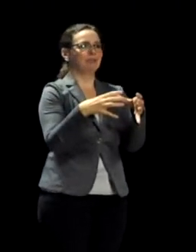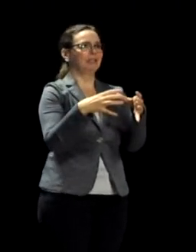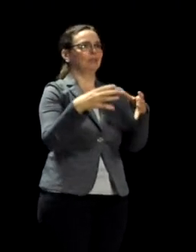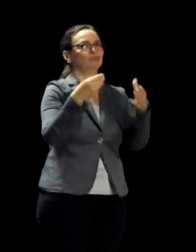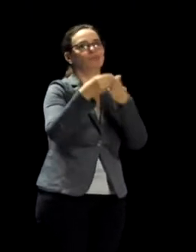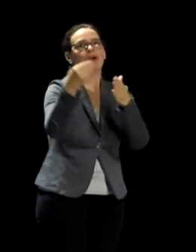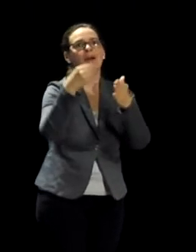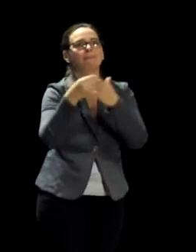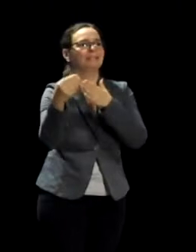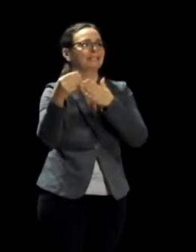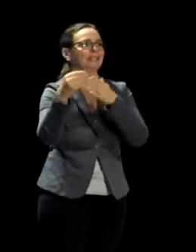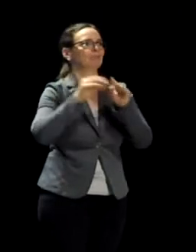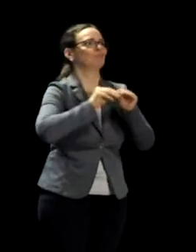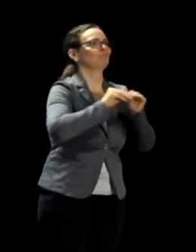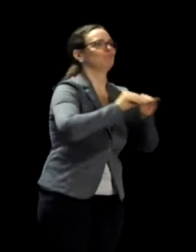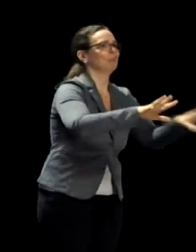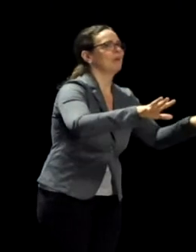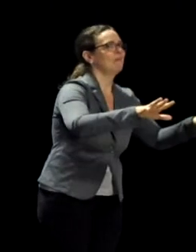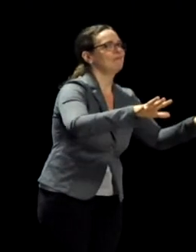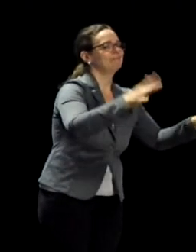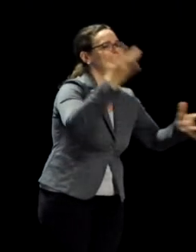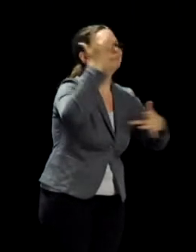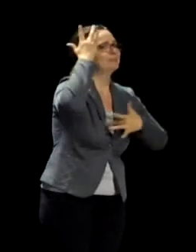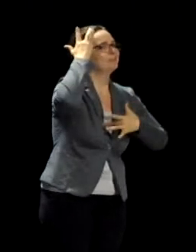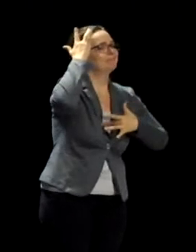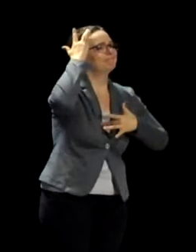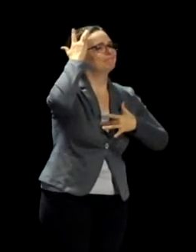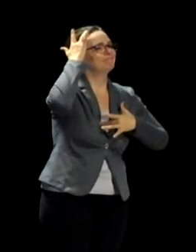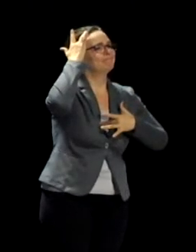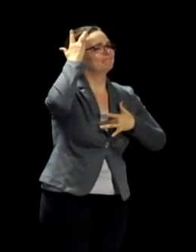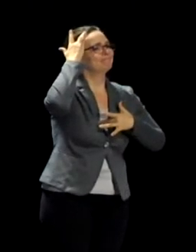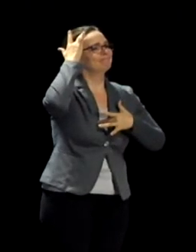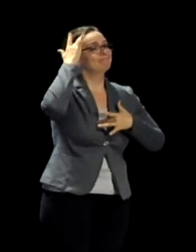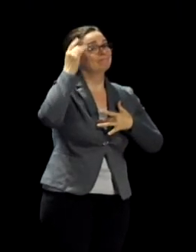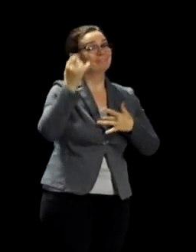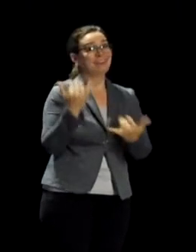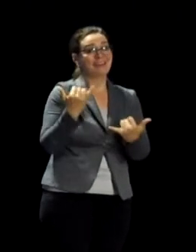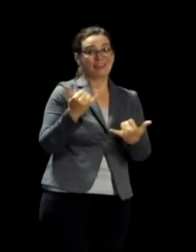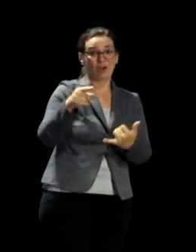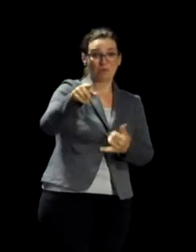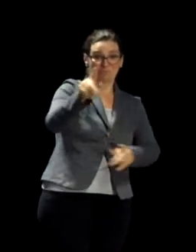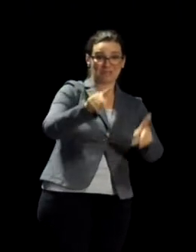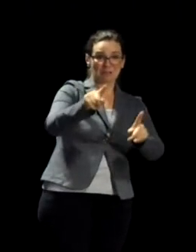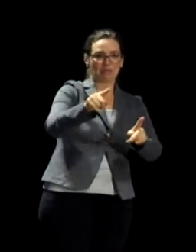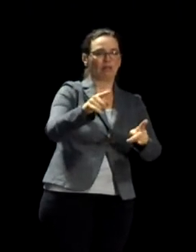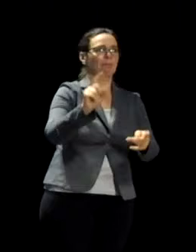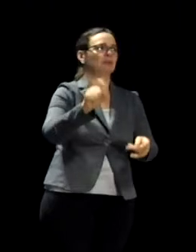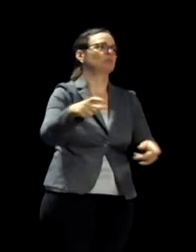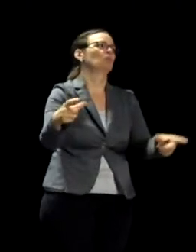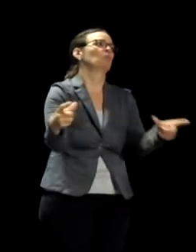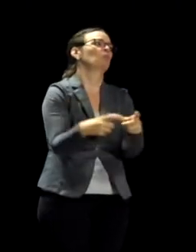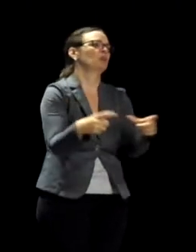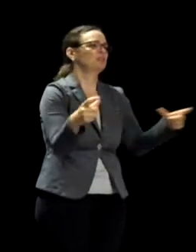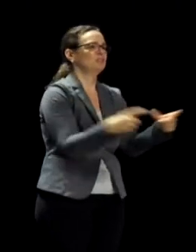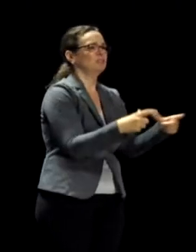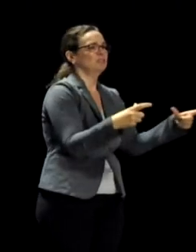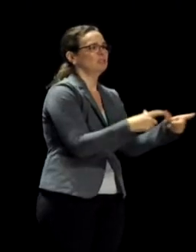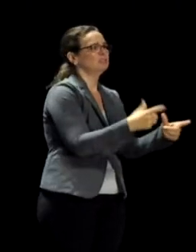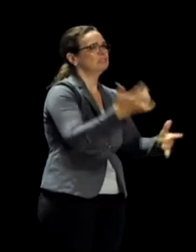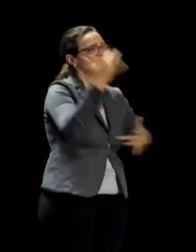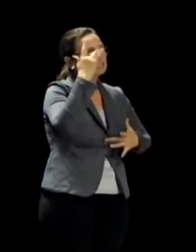cases, that's serious disruption. Those are folks that can't go to work. Those are folks that are sick. Those are folks that could end up in the